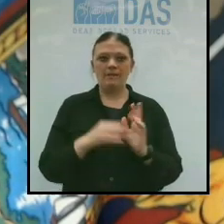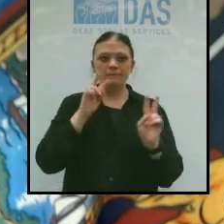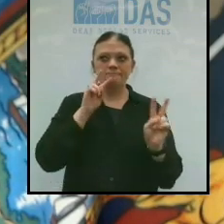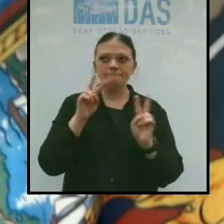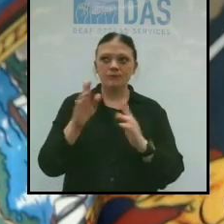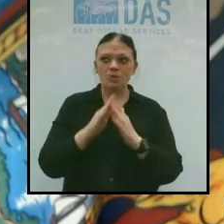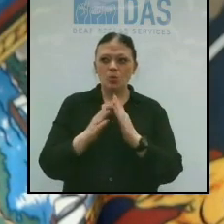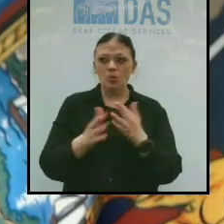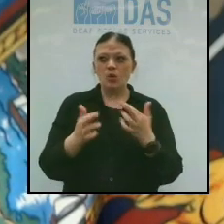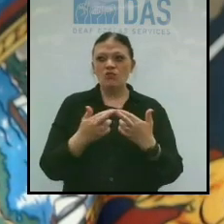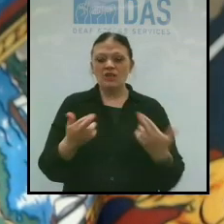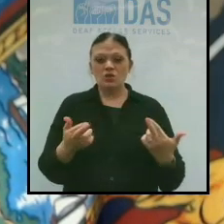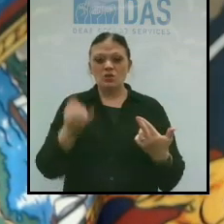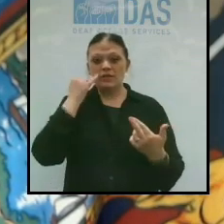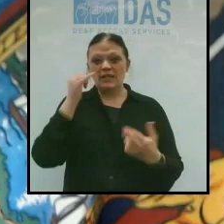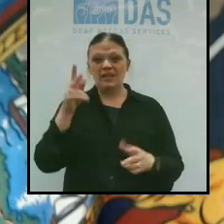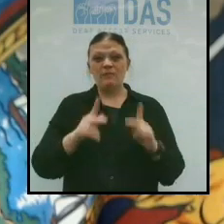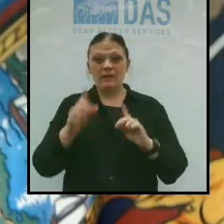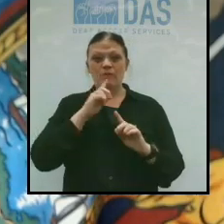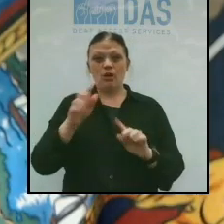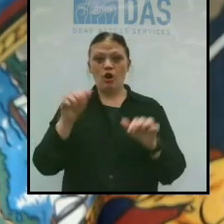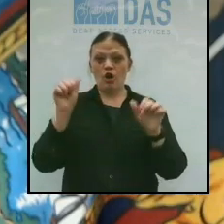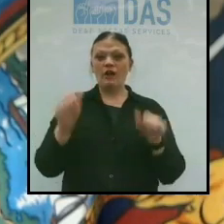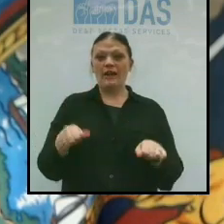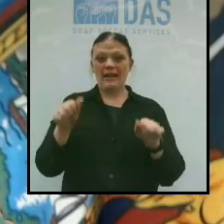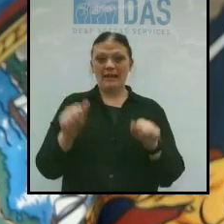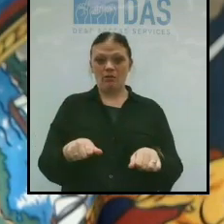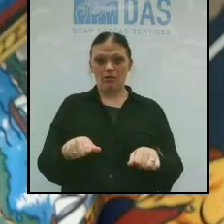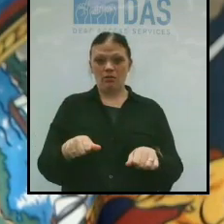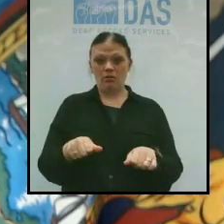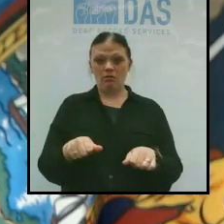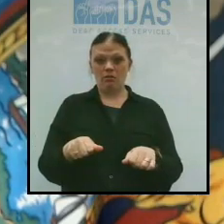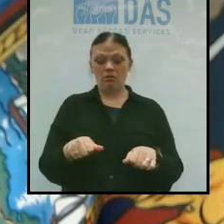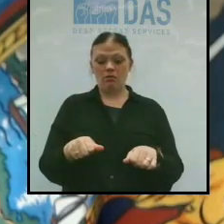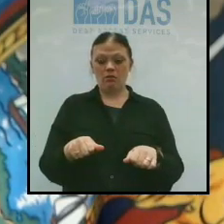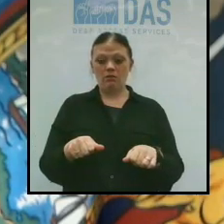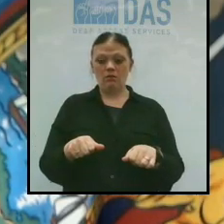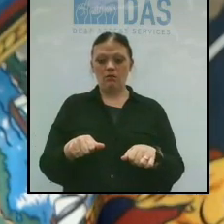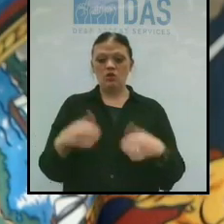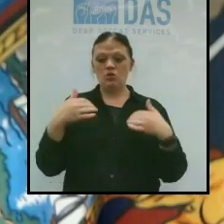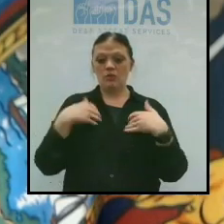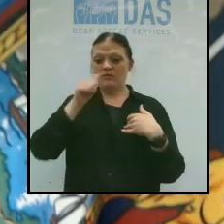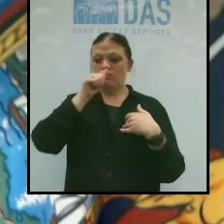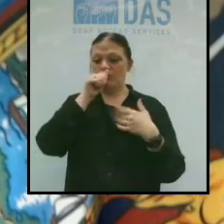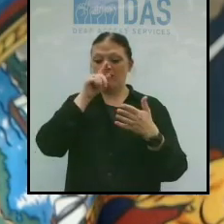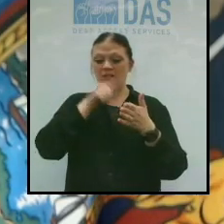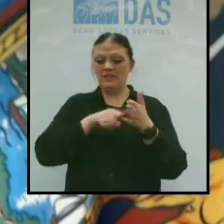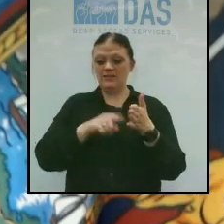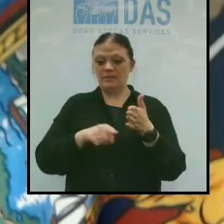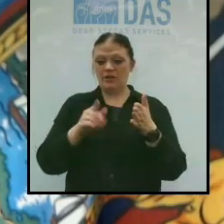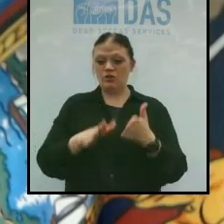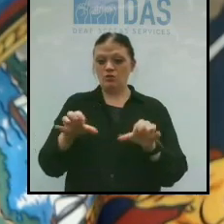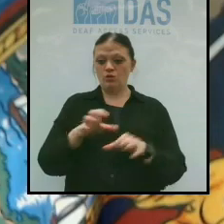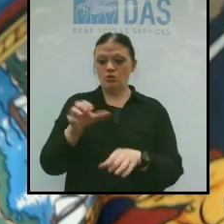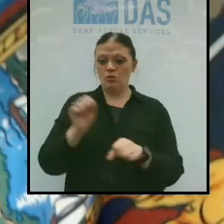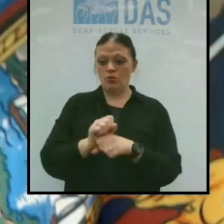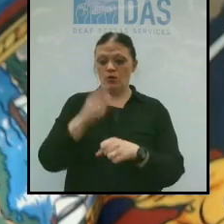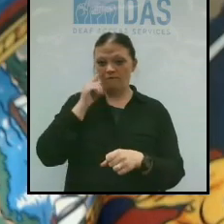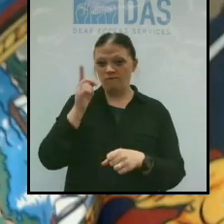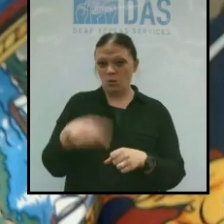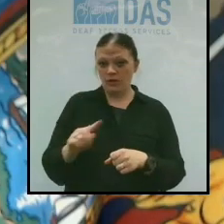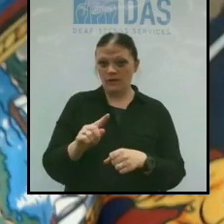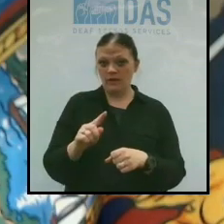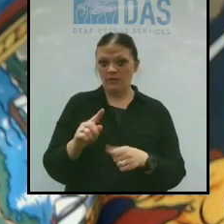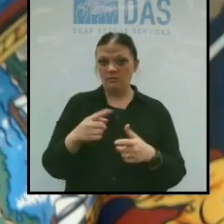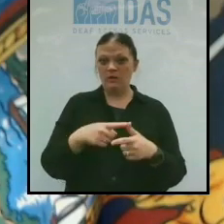community resources, if people are able to get a private inspector to do the work for them,